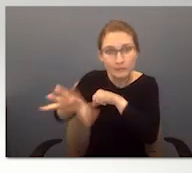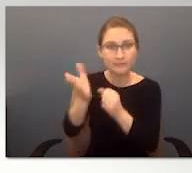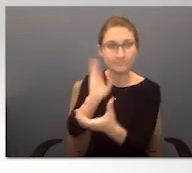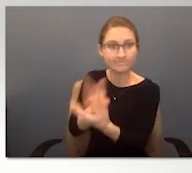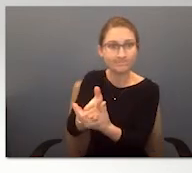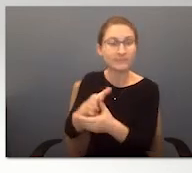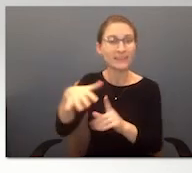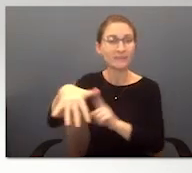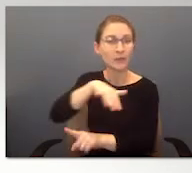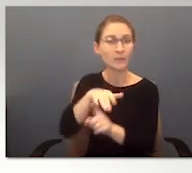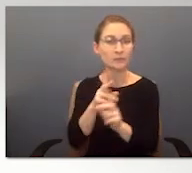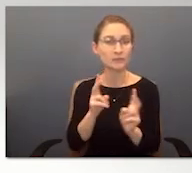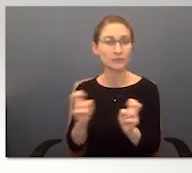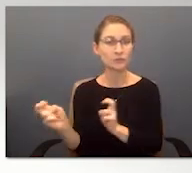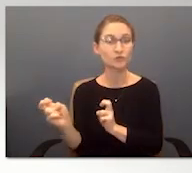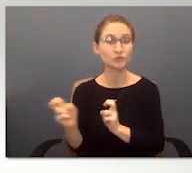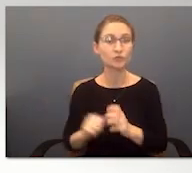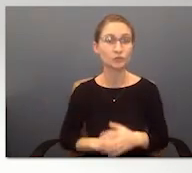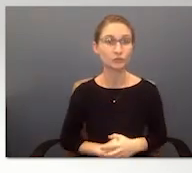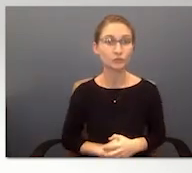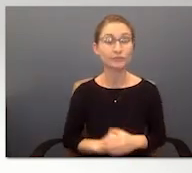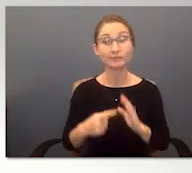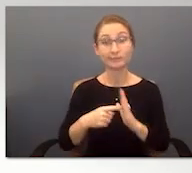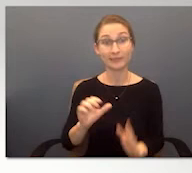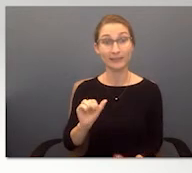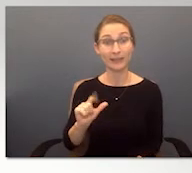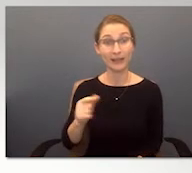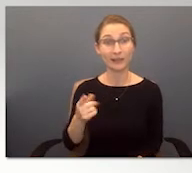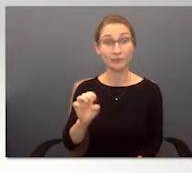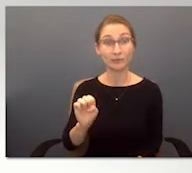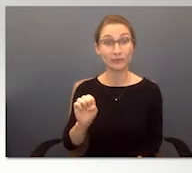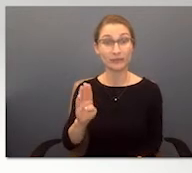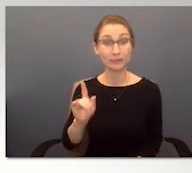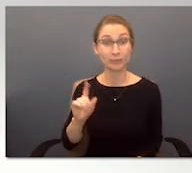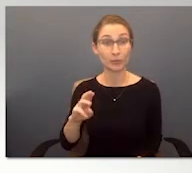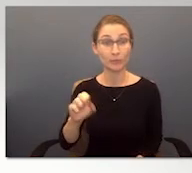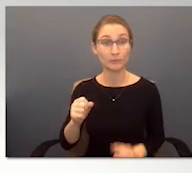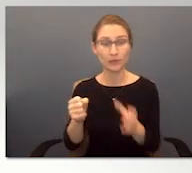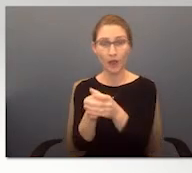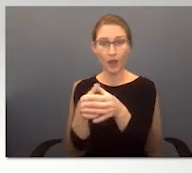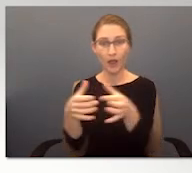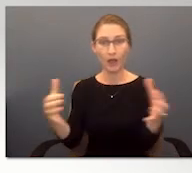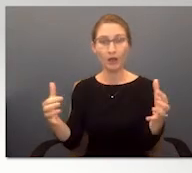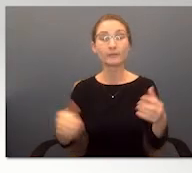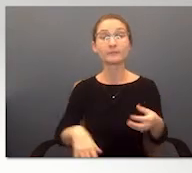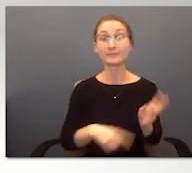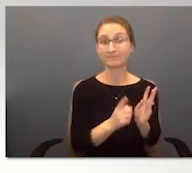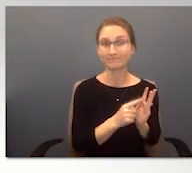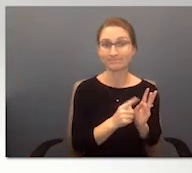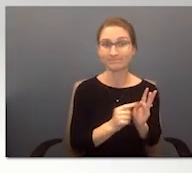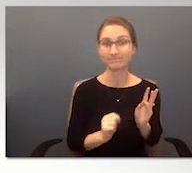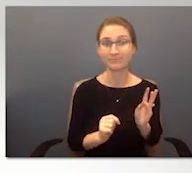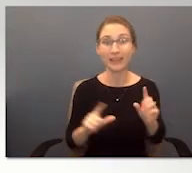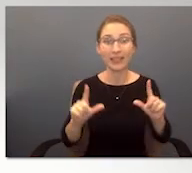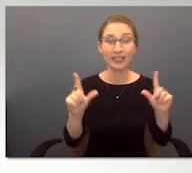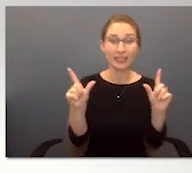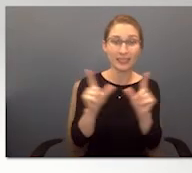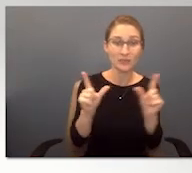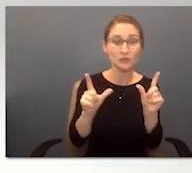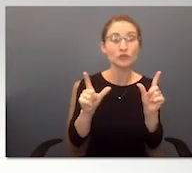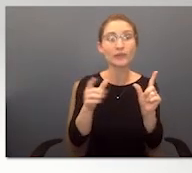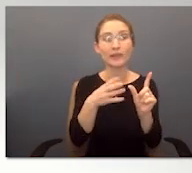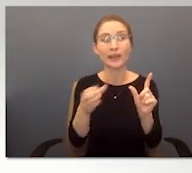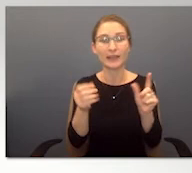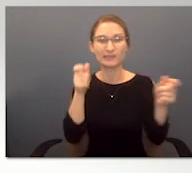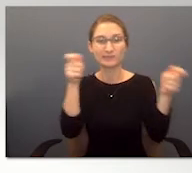environmental issues, harmful algal blooms, for instance. And then licensure and regulation of health practitioners to